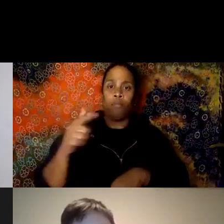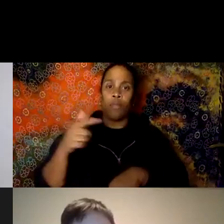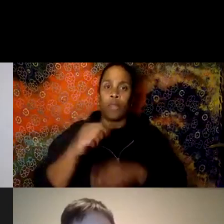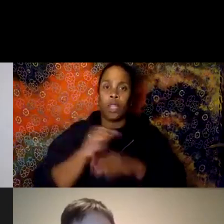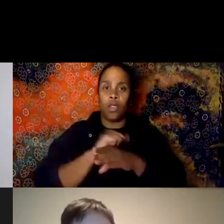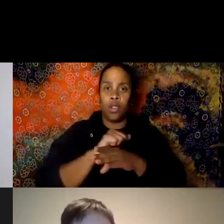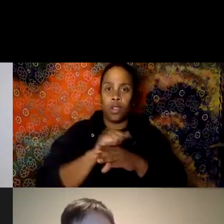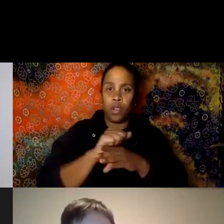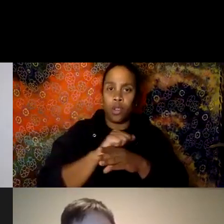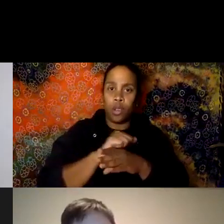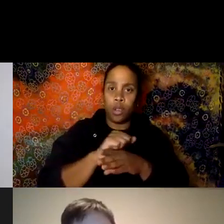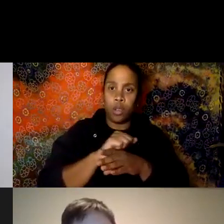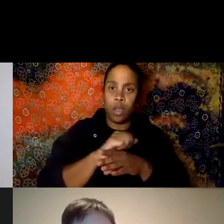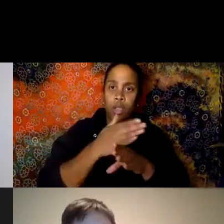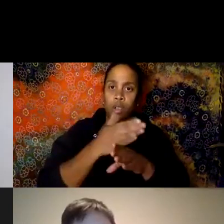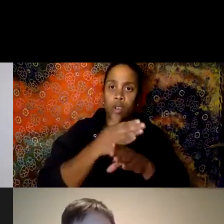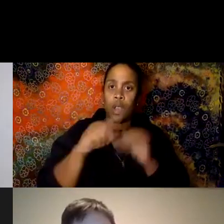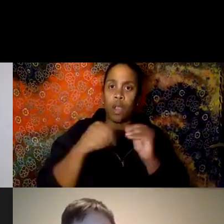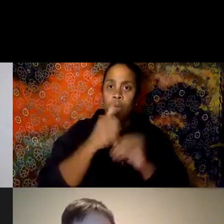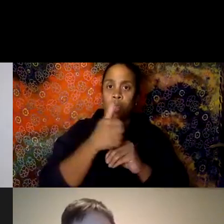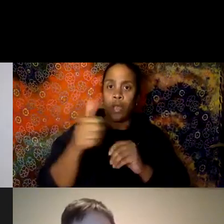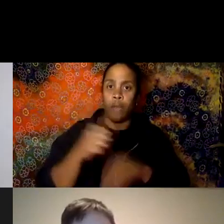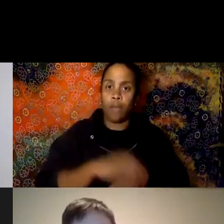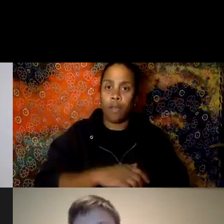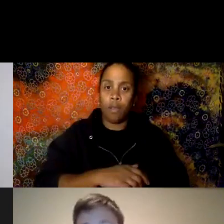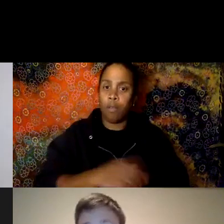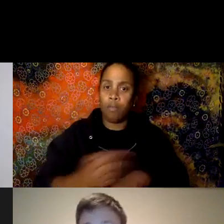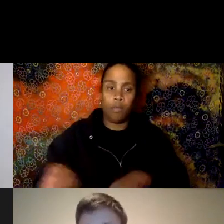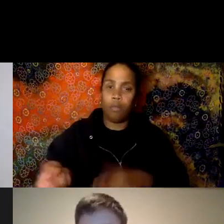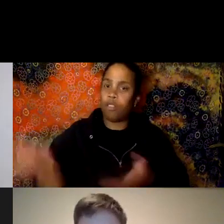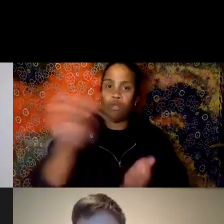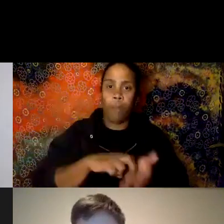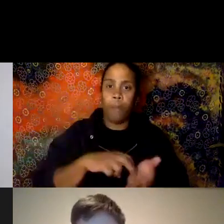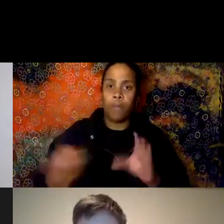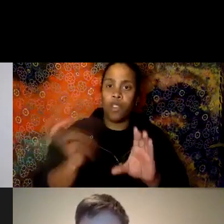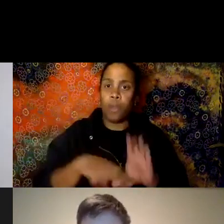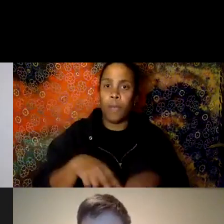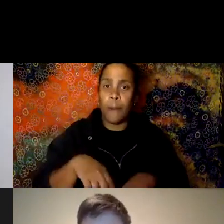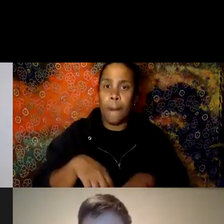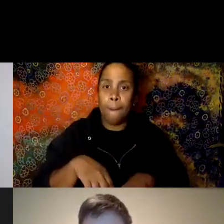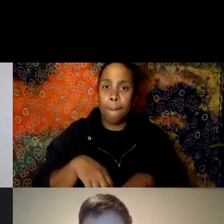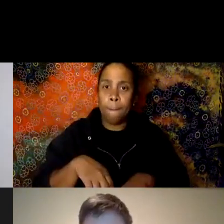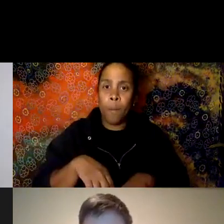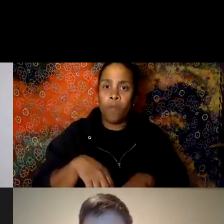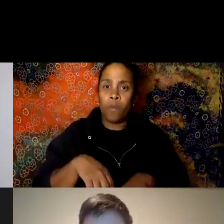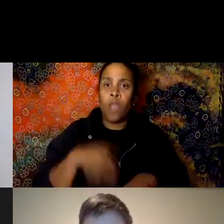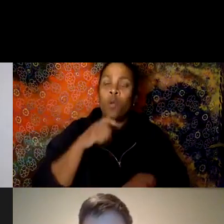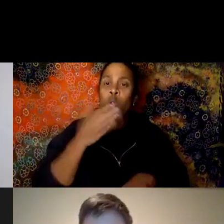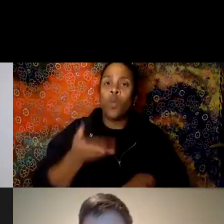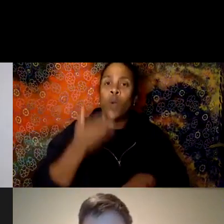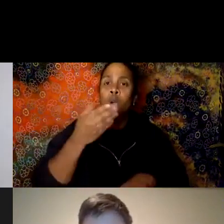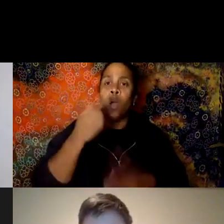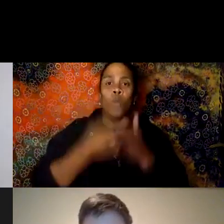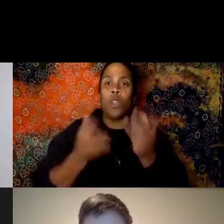you want to, so go ahead, practitioners, don't jump in and just share for a minute or so who you are, what you do, and where people can get in touch with you on the web. So it's all